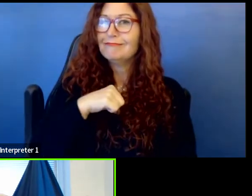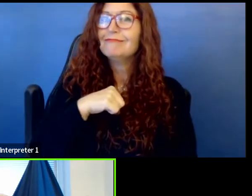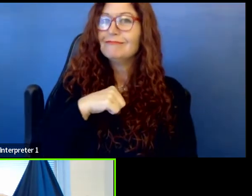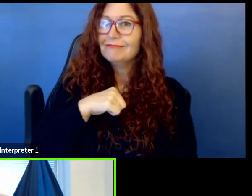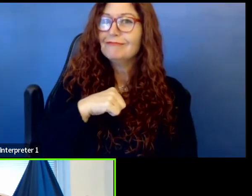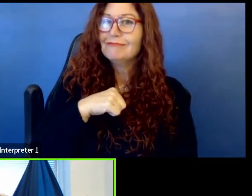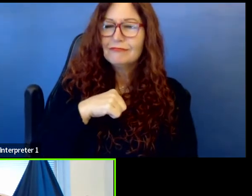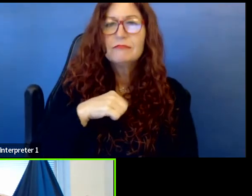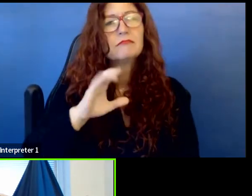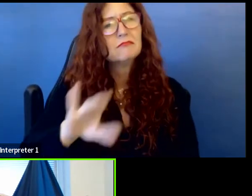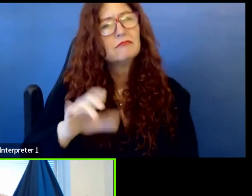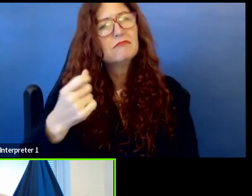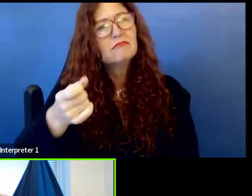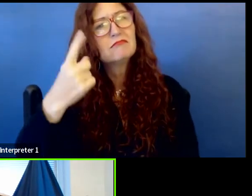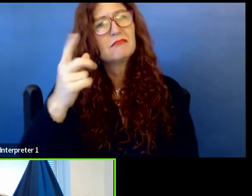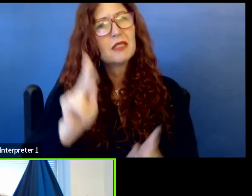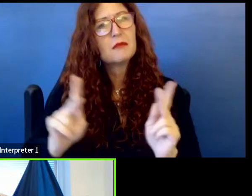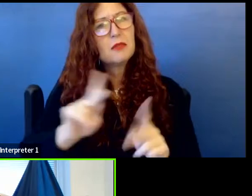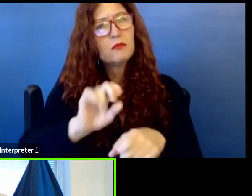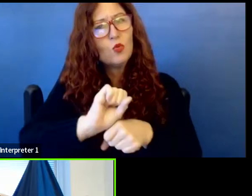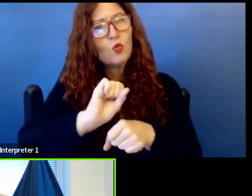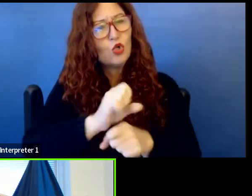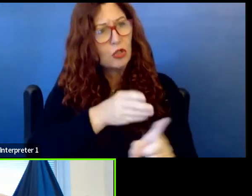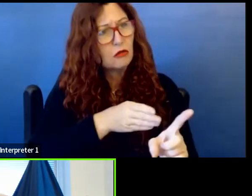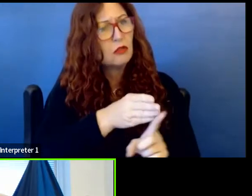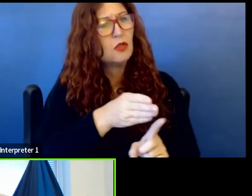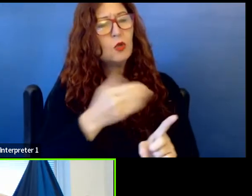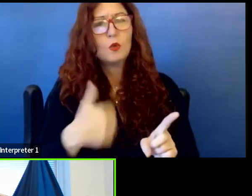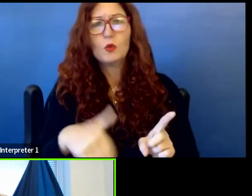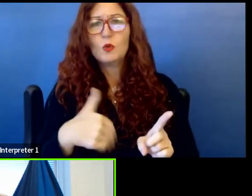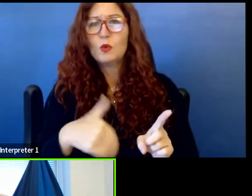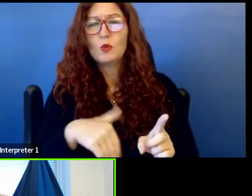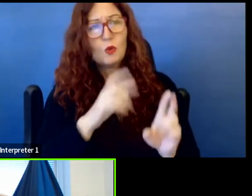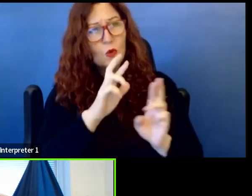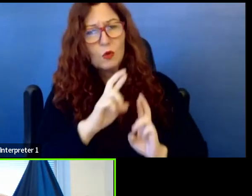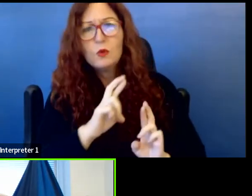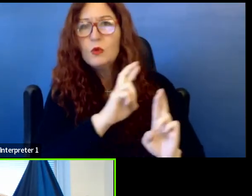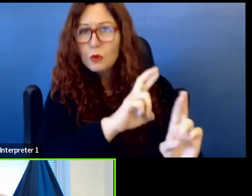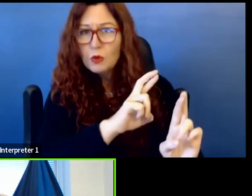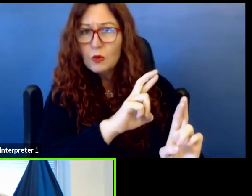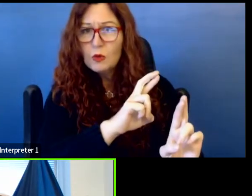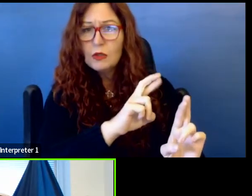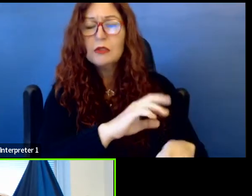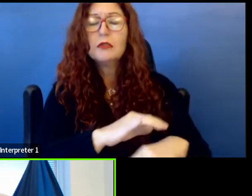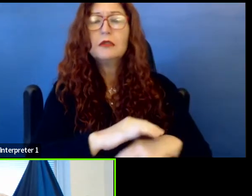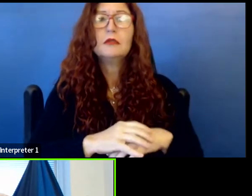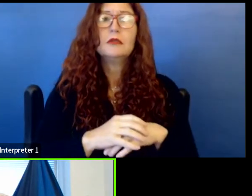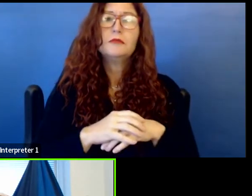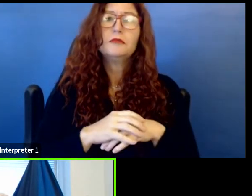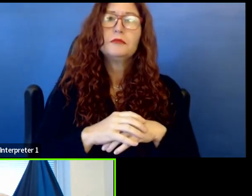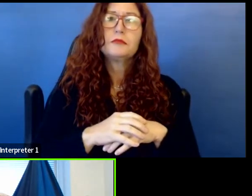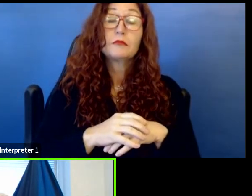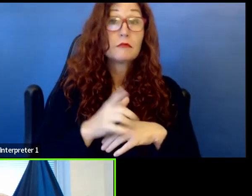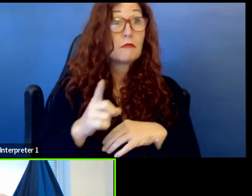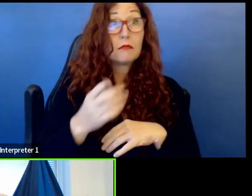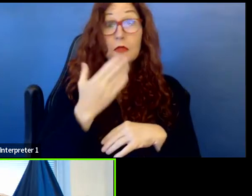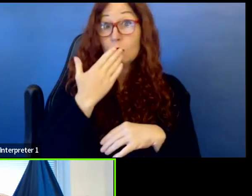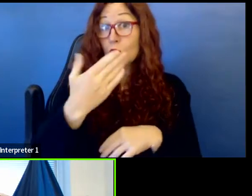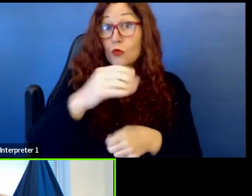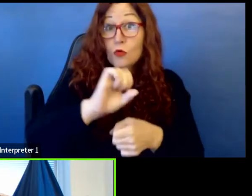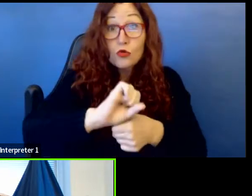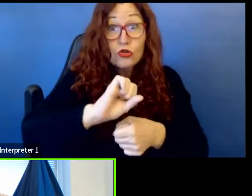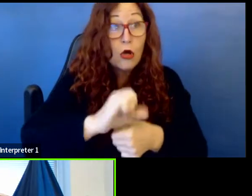industry and skilled trade his career as an electrician in commercial construction provided him with a good paying blue collar